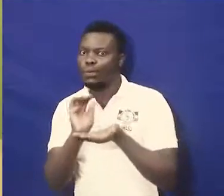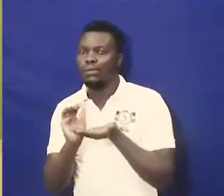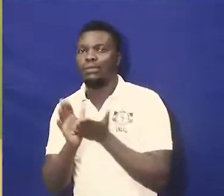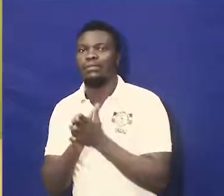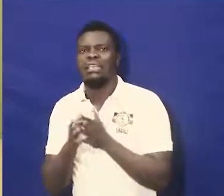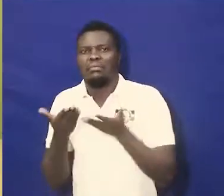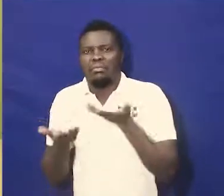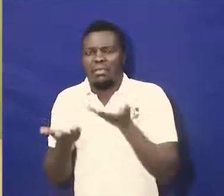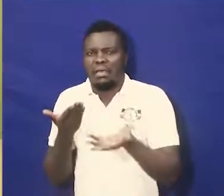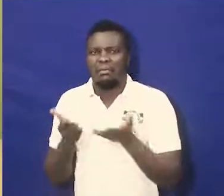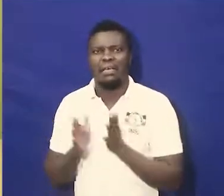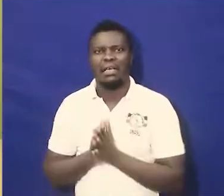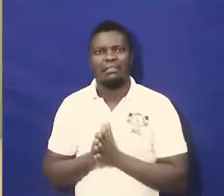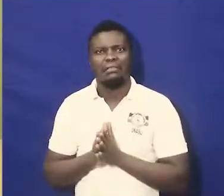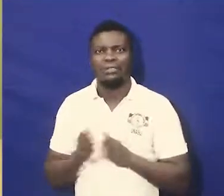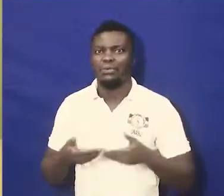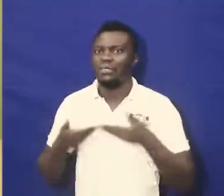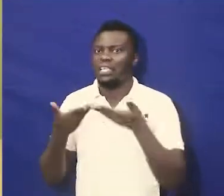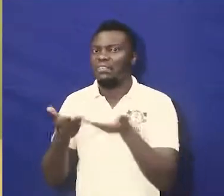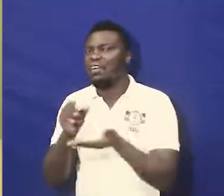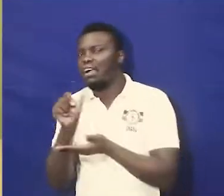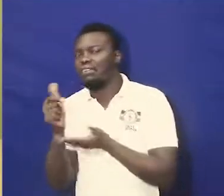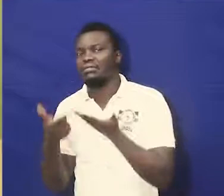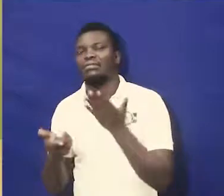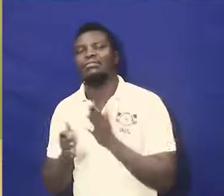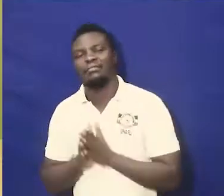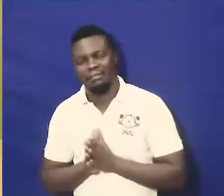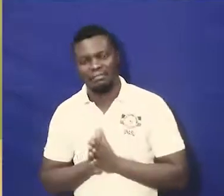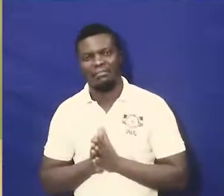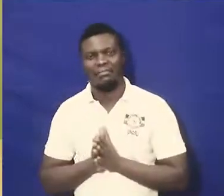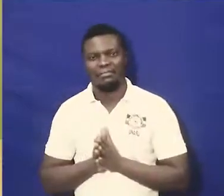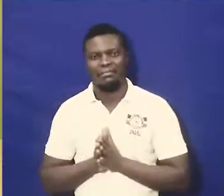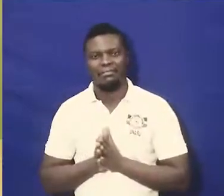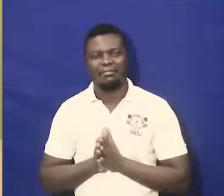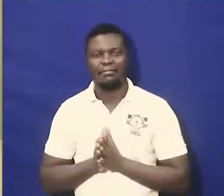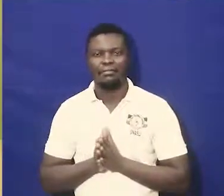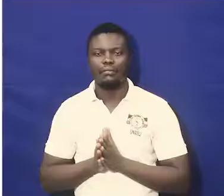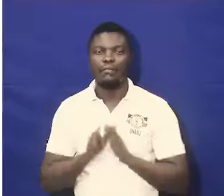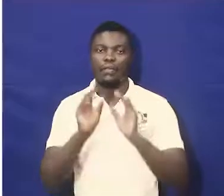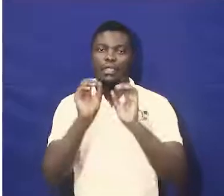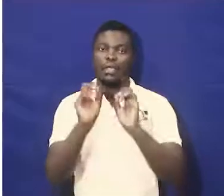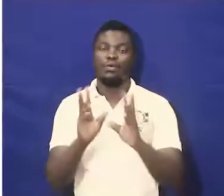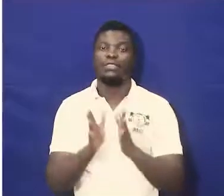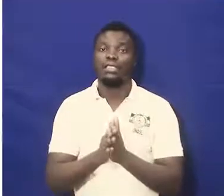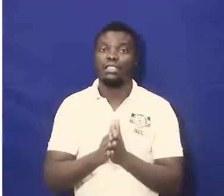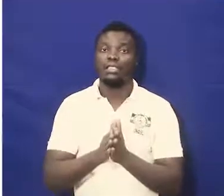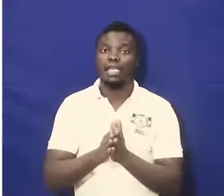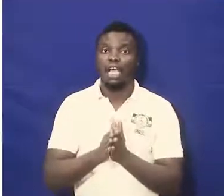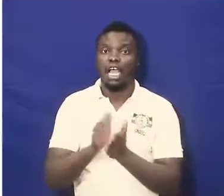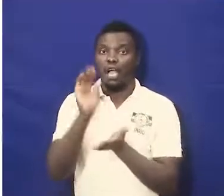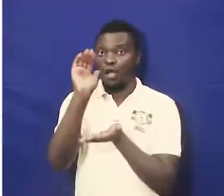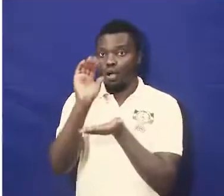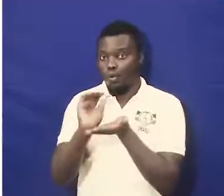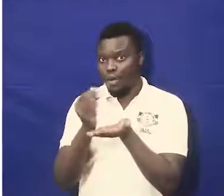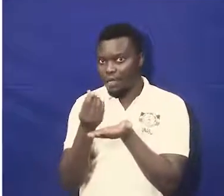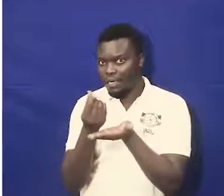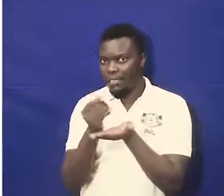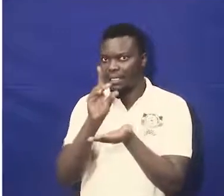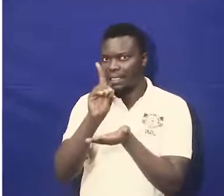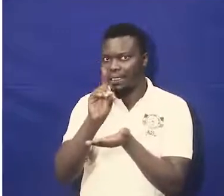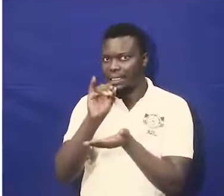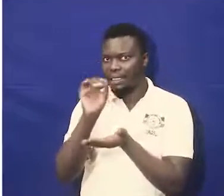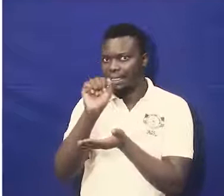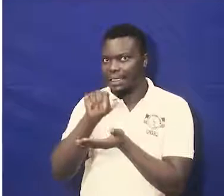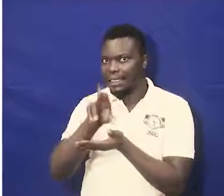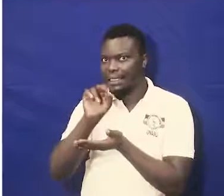an edge over the rest of the shopkeepers. A discount is calculated as